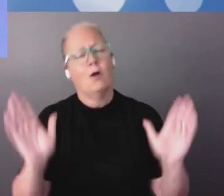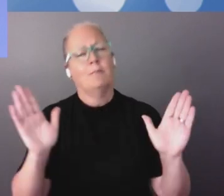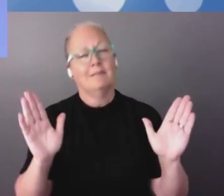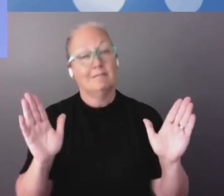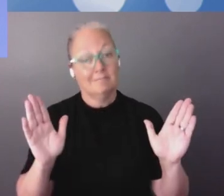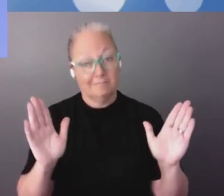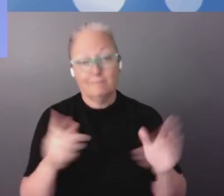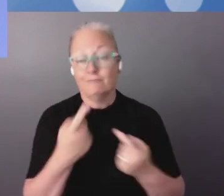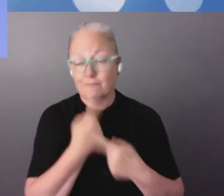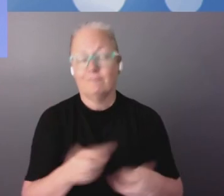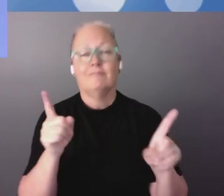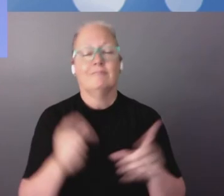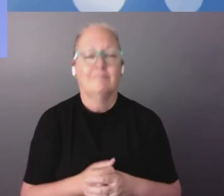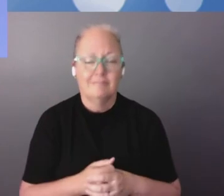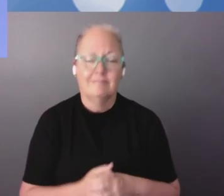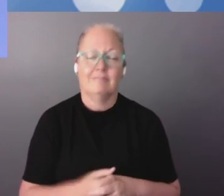of stakeholder groups.